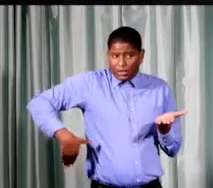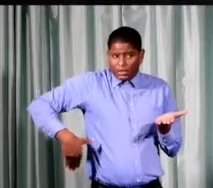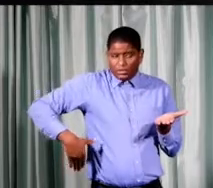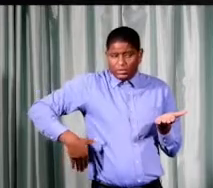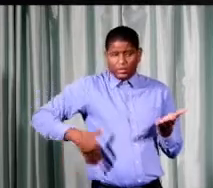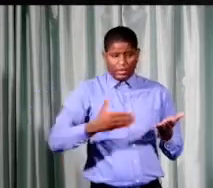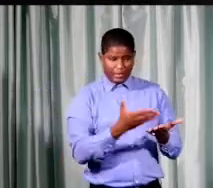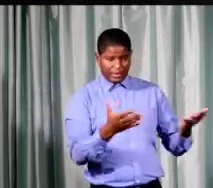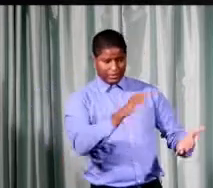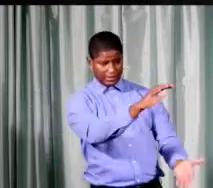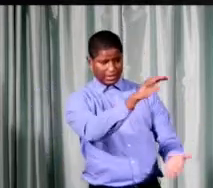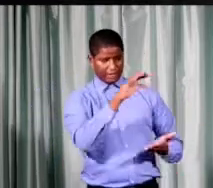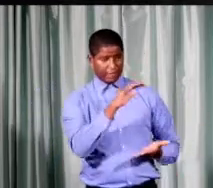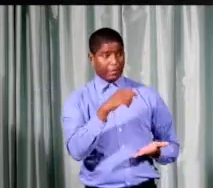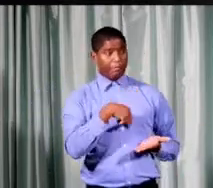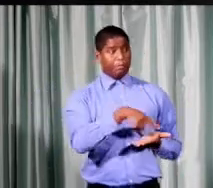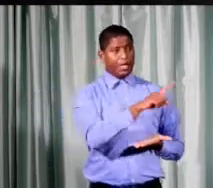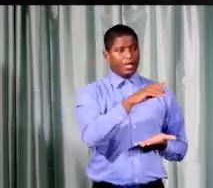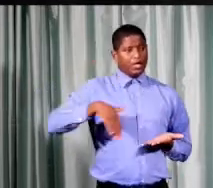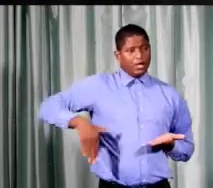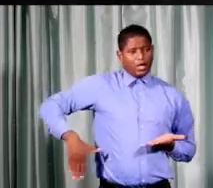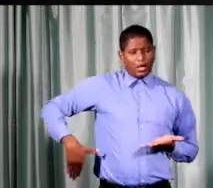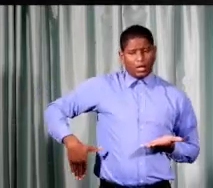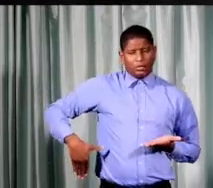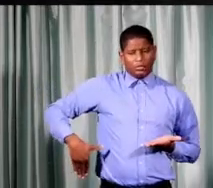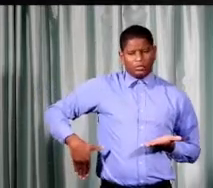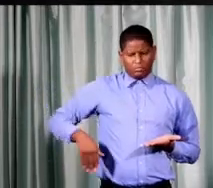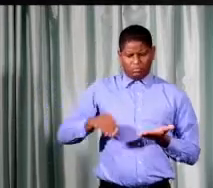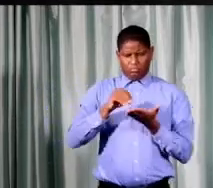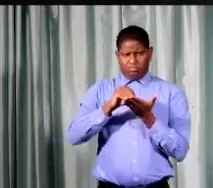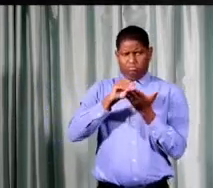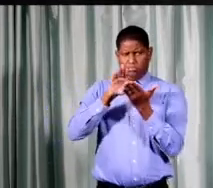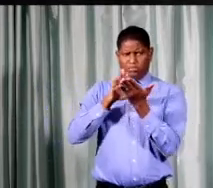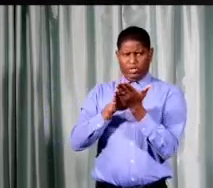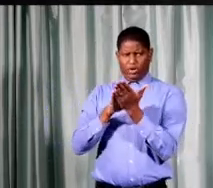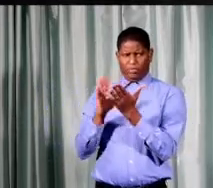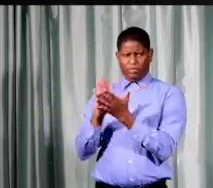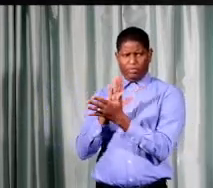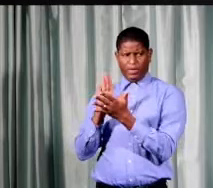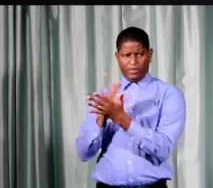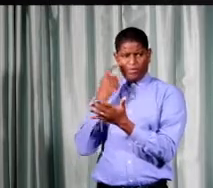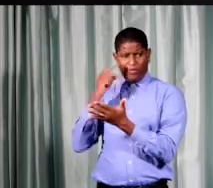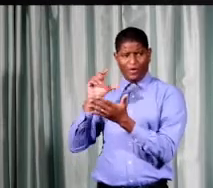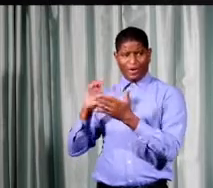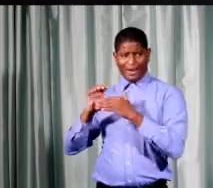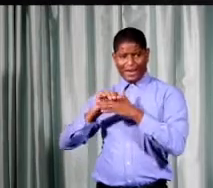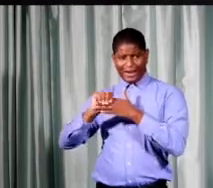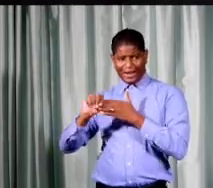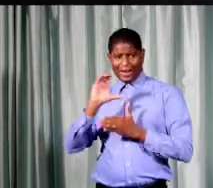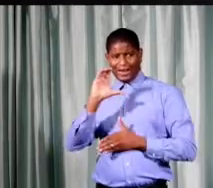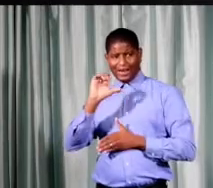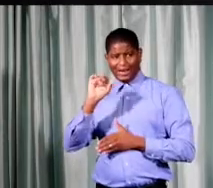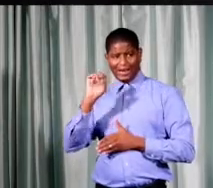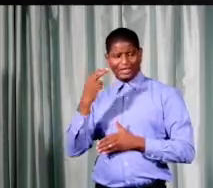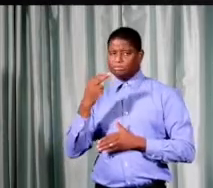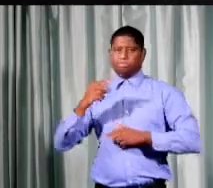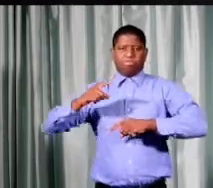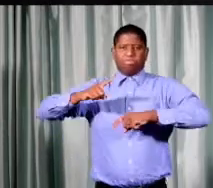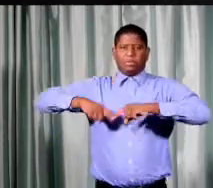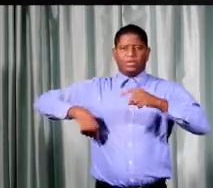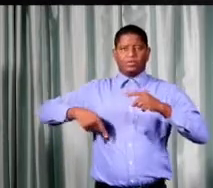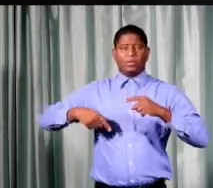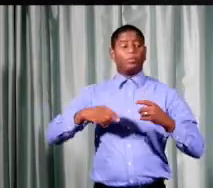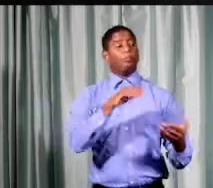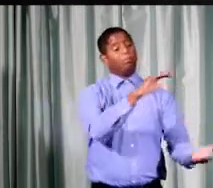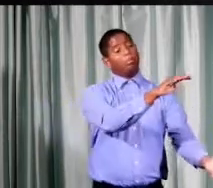movement of cash, I can't record anything. So you got inventory, you got